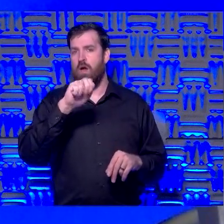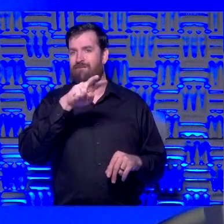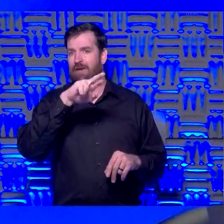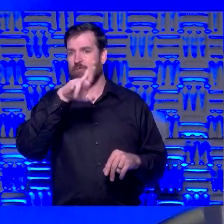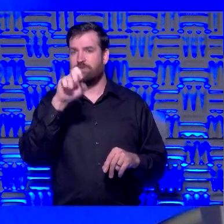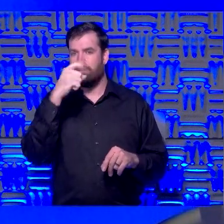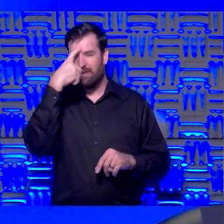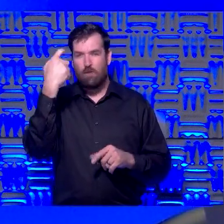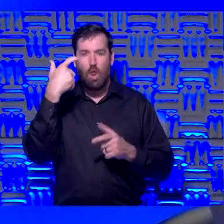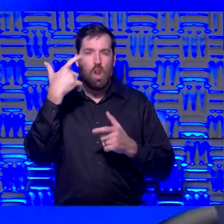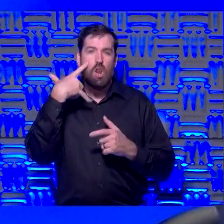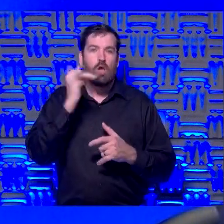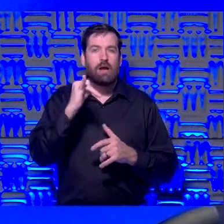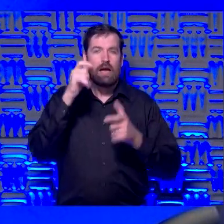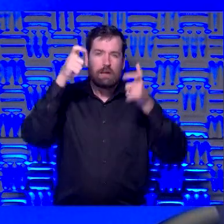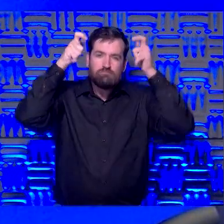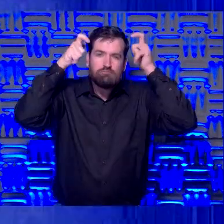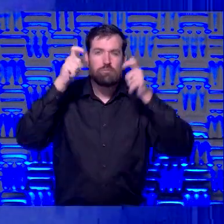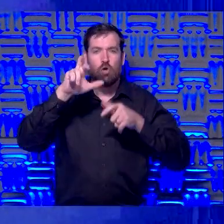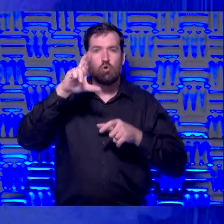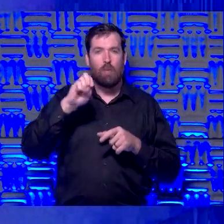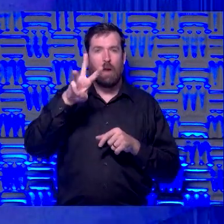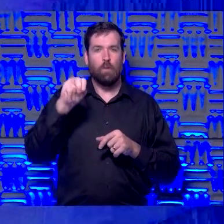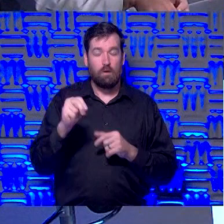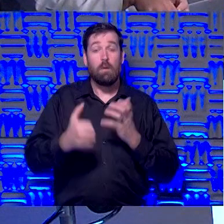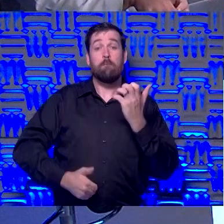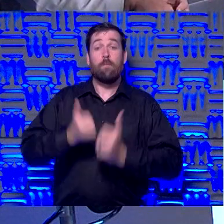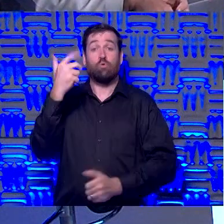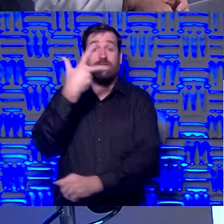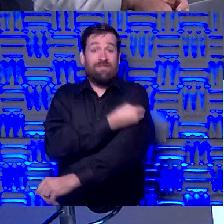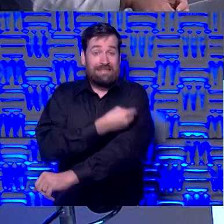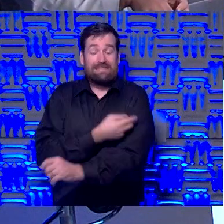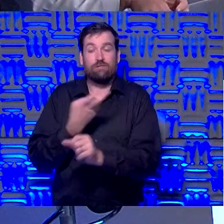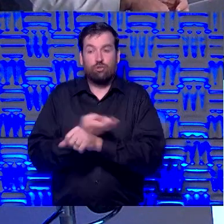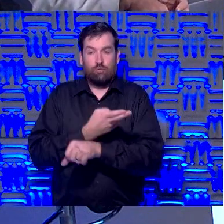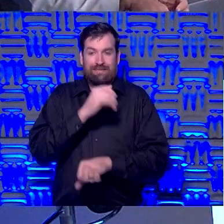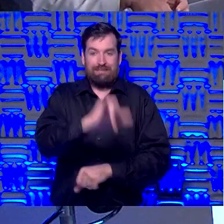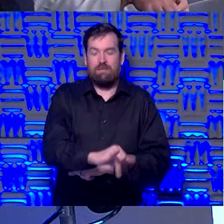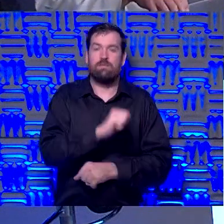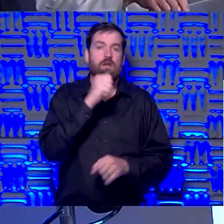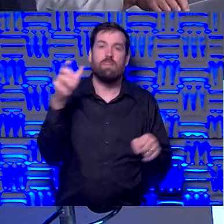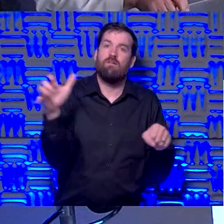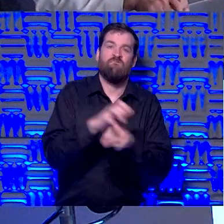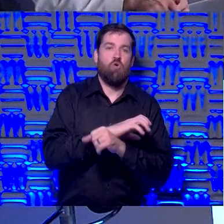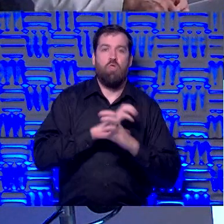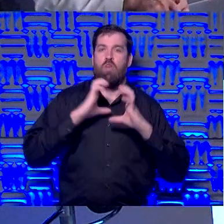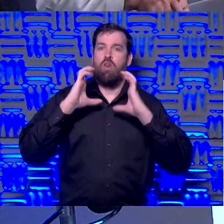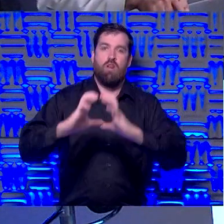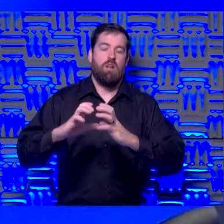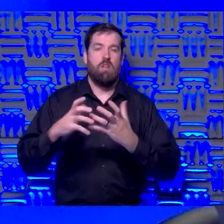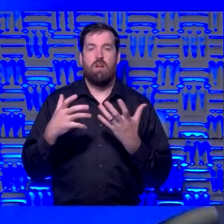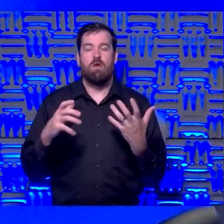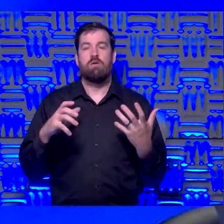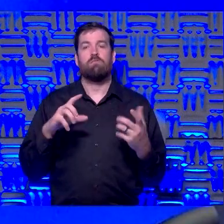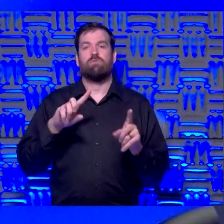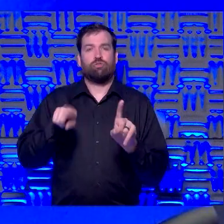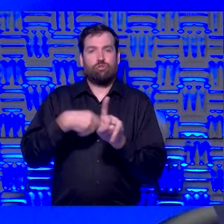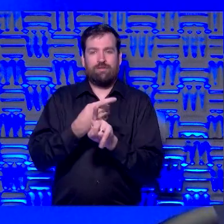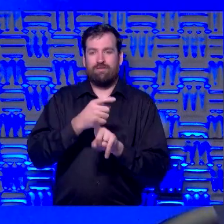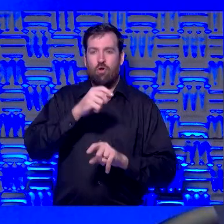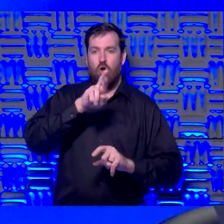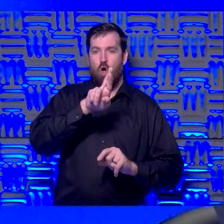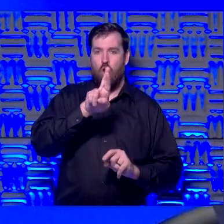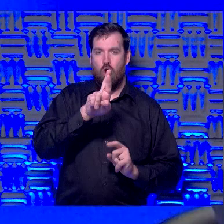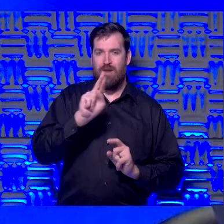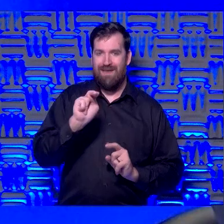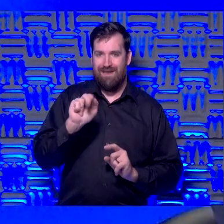crown, basically. The spike, for most of these vaccines, that is what we are using. It's not the whole virus, it's just the RNA that